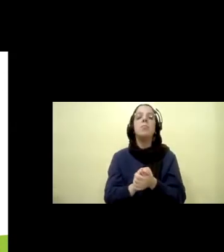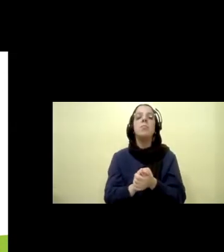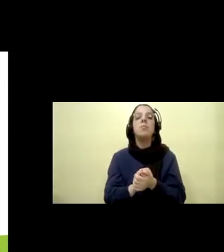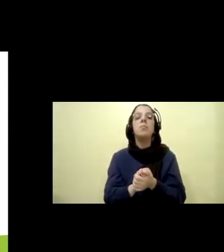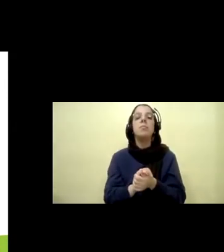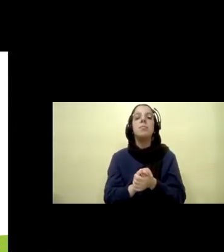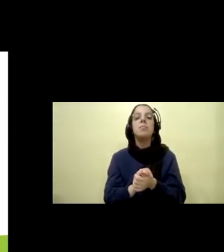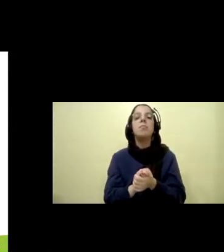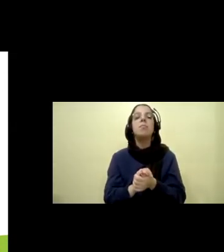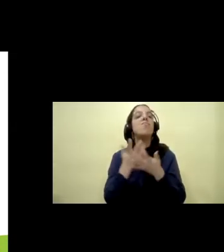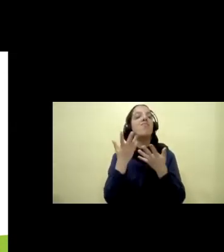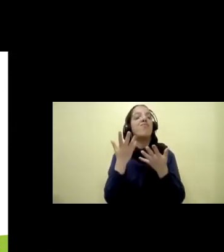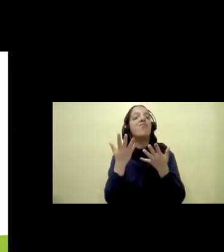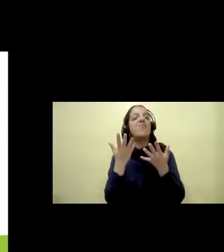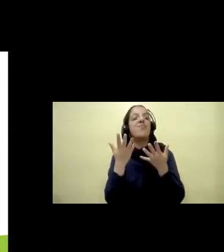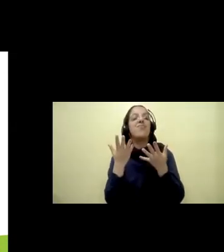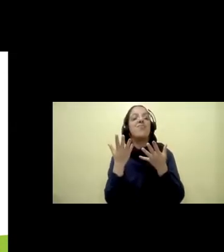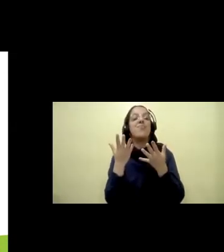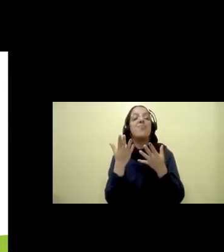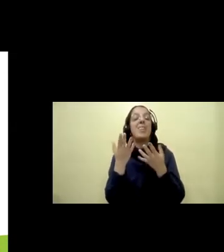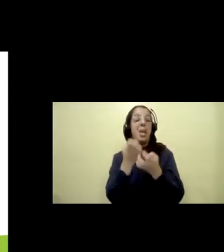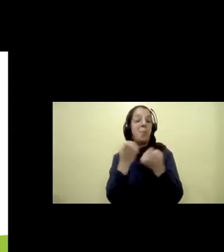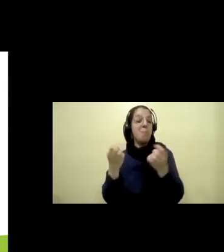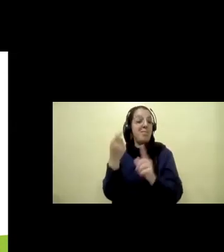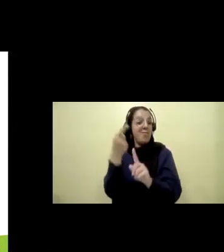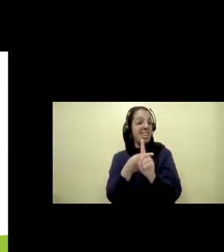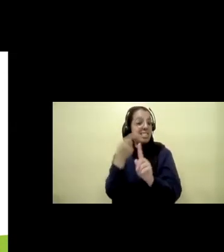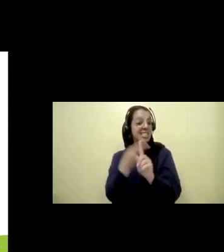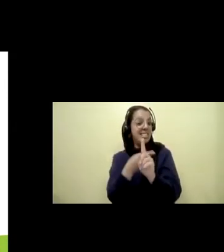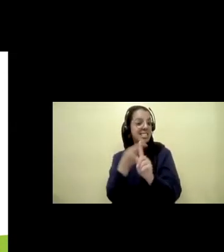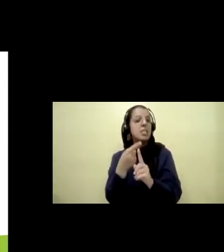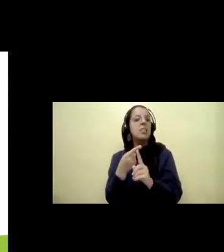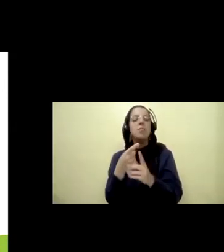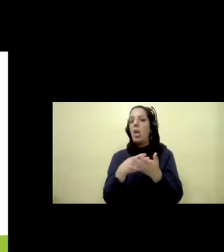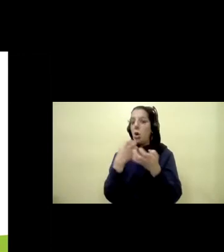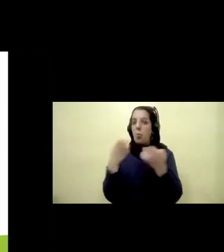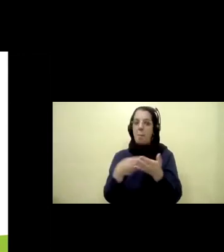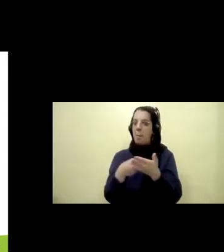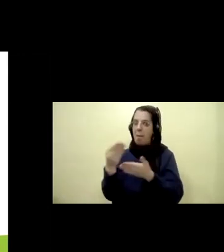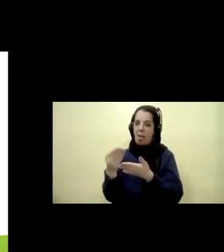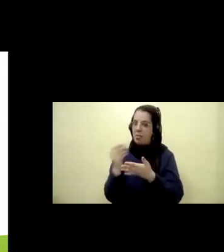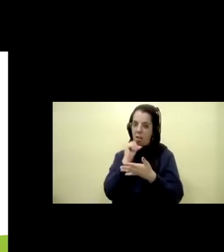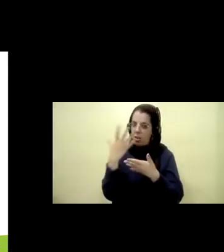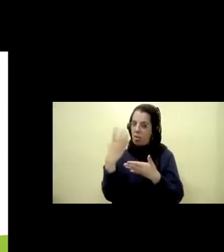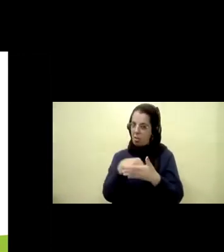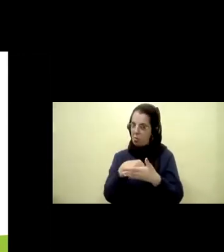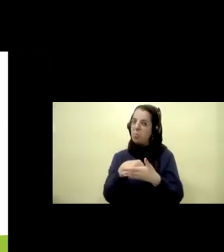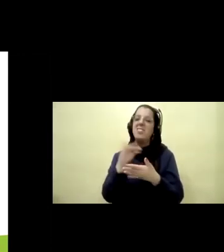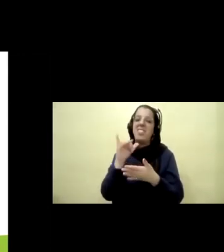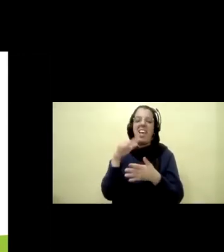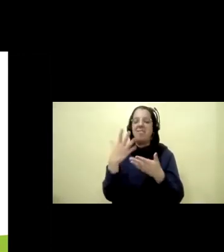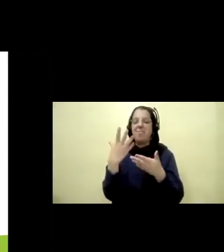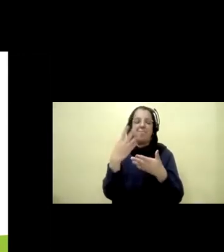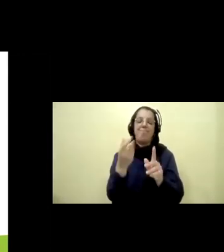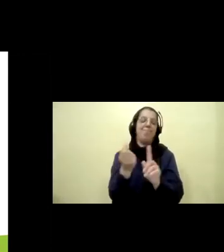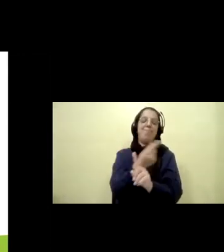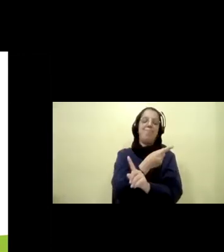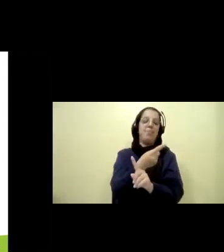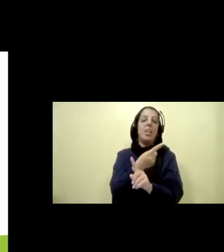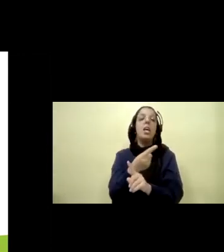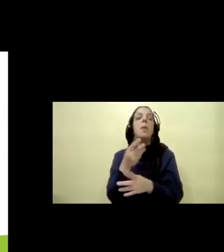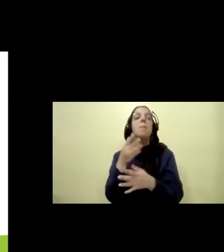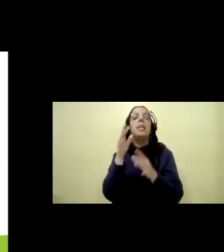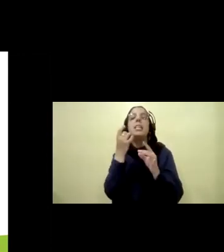equipment rental, obviously not equipment purchase, because that would be considered a capital expense, but any equipment rental, lighting,